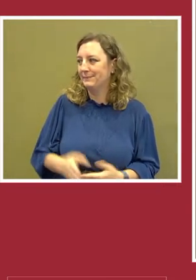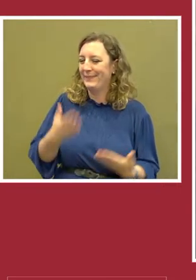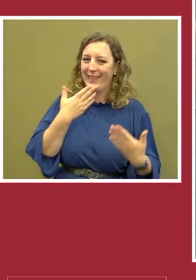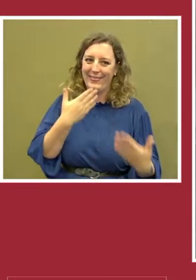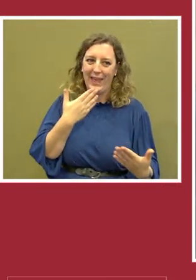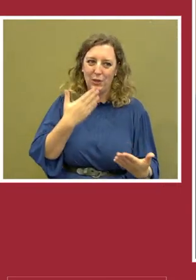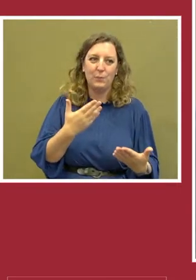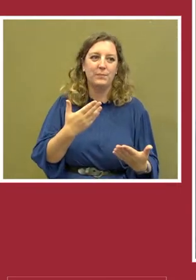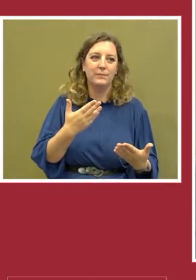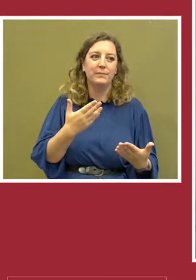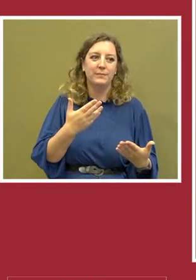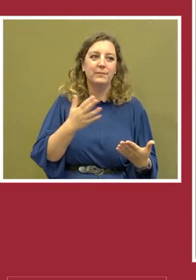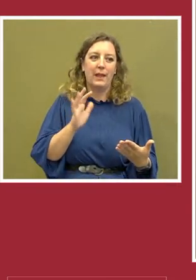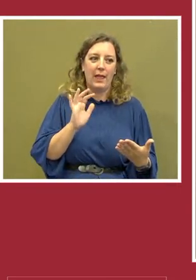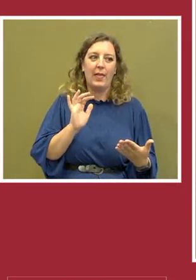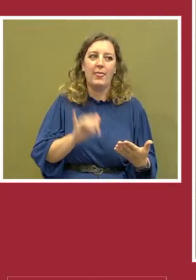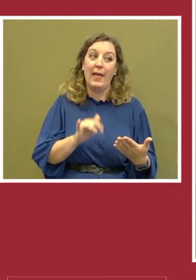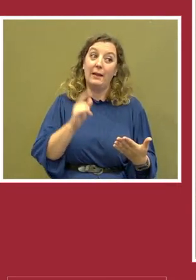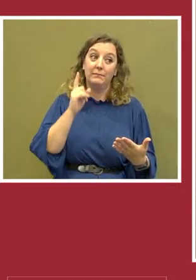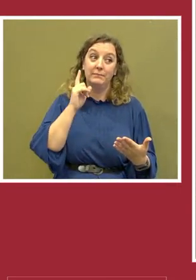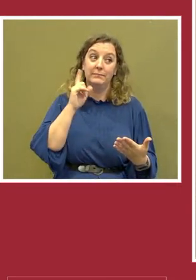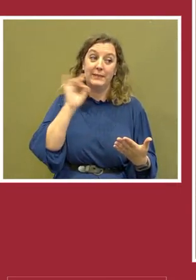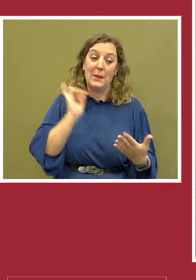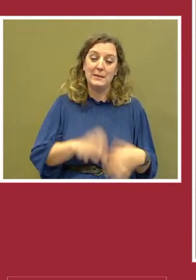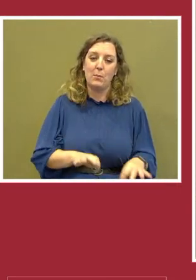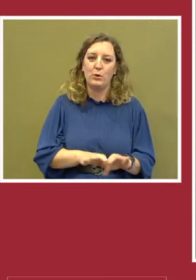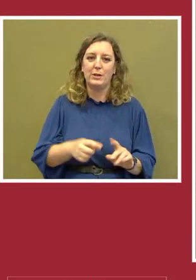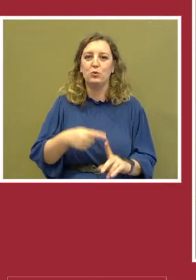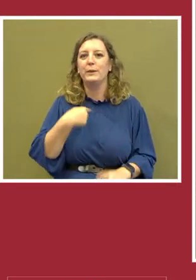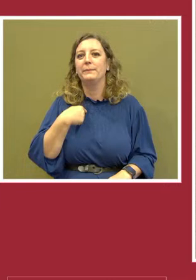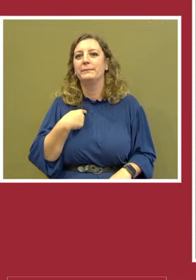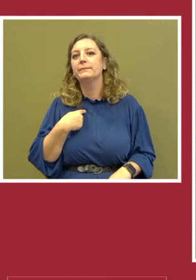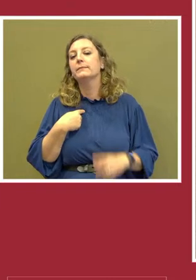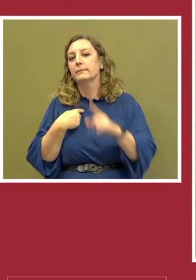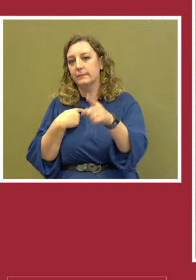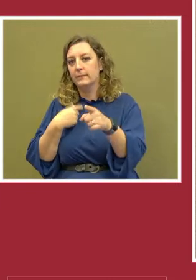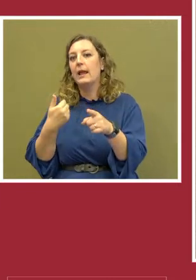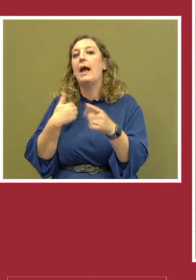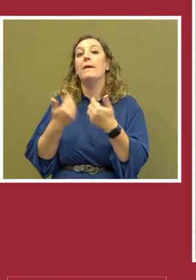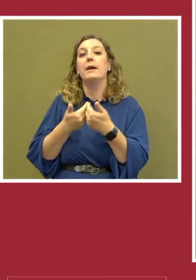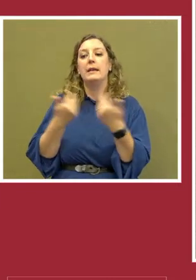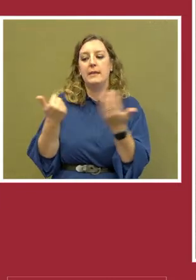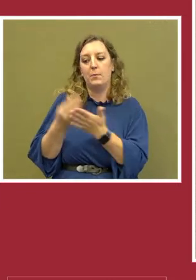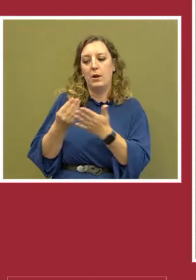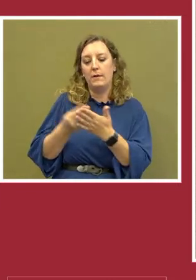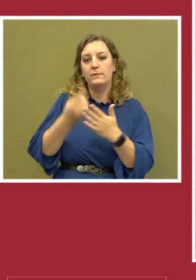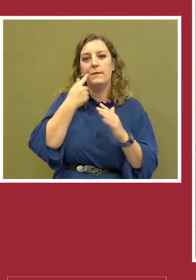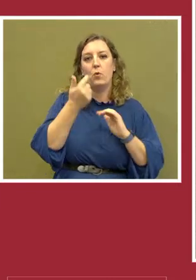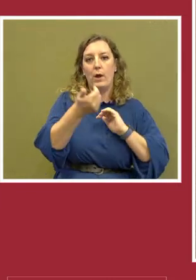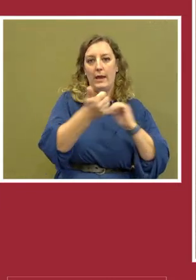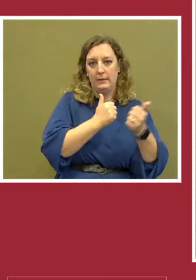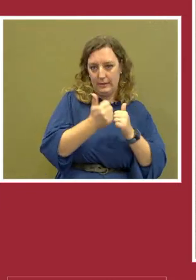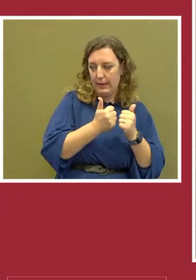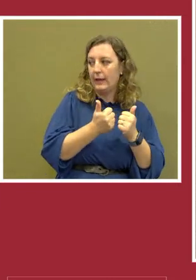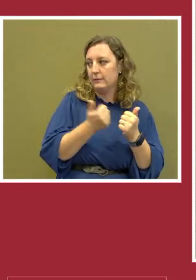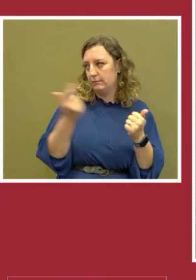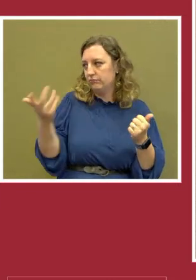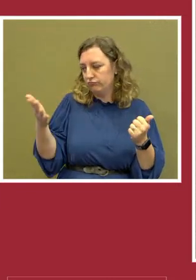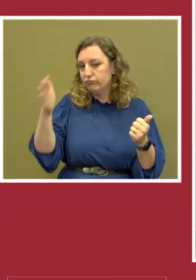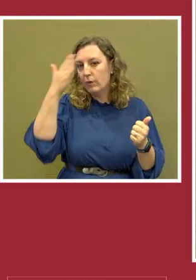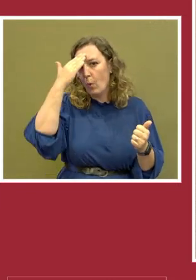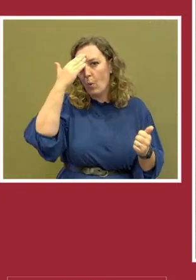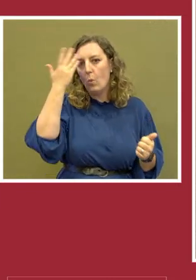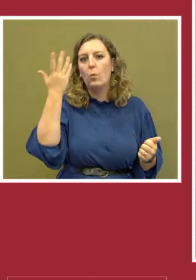Thank you. That definitely sounds important to me. Yeah, we do have separate funding for athletics, as you probably